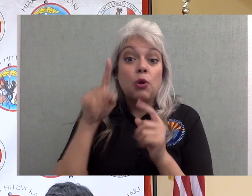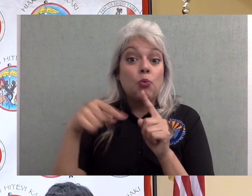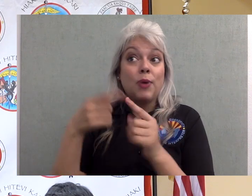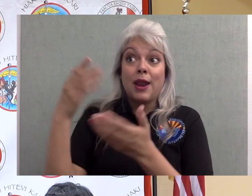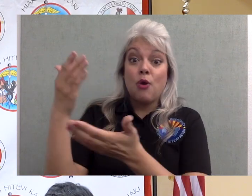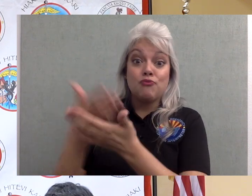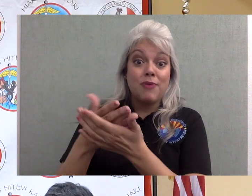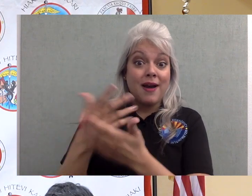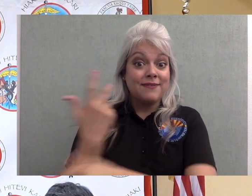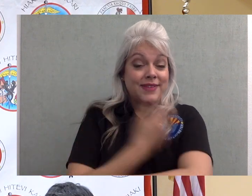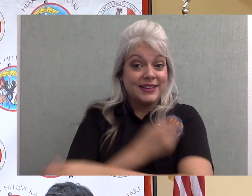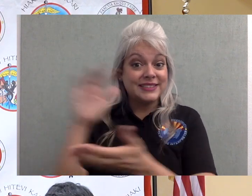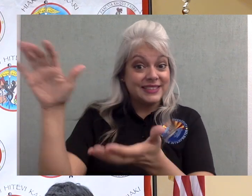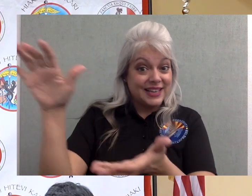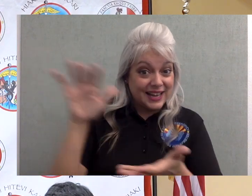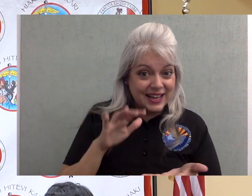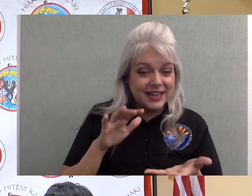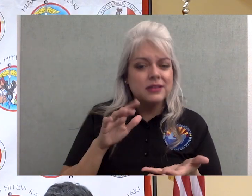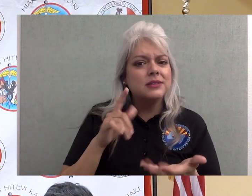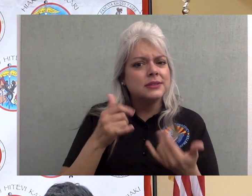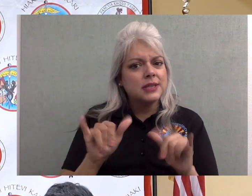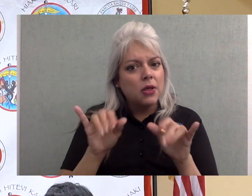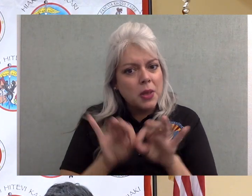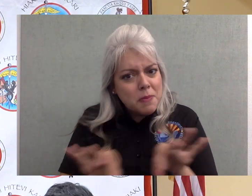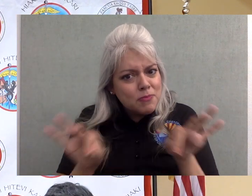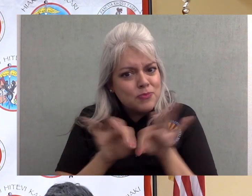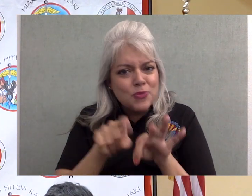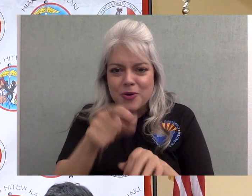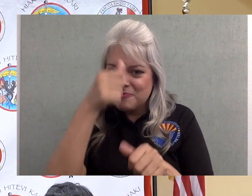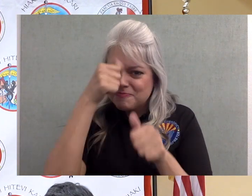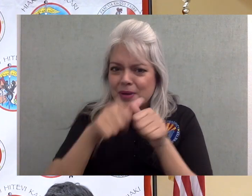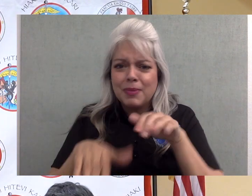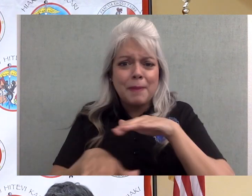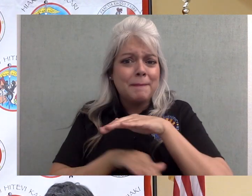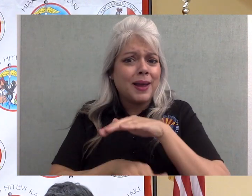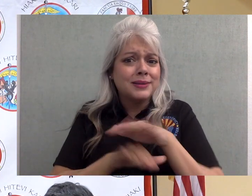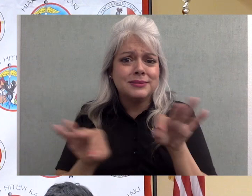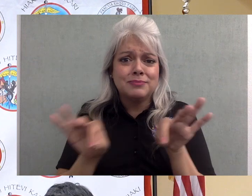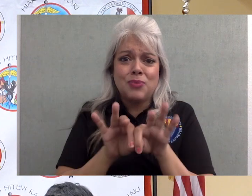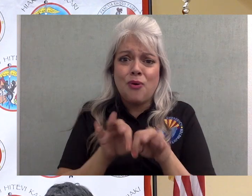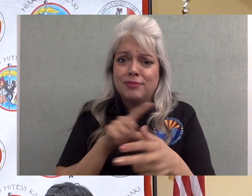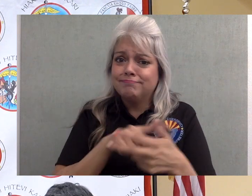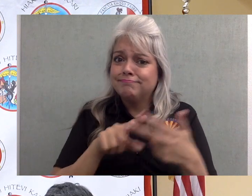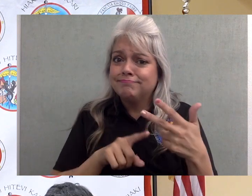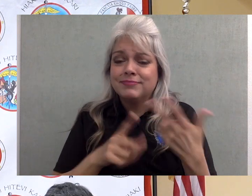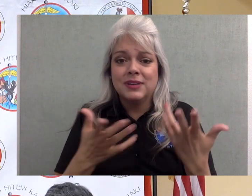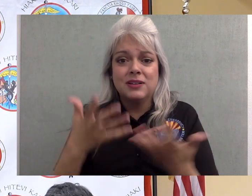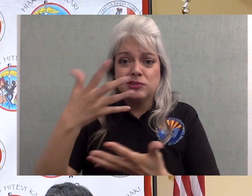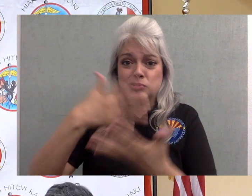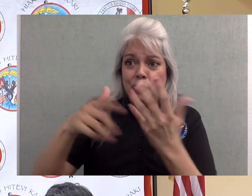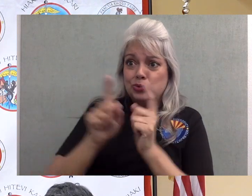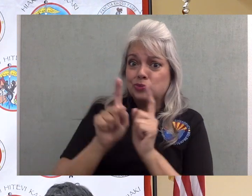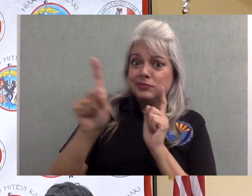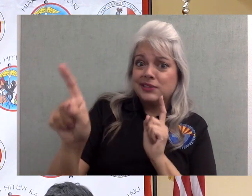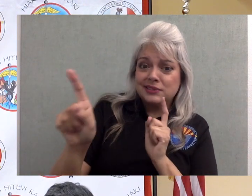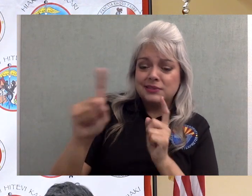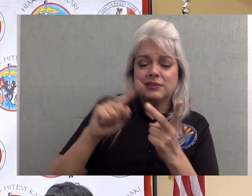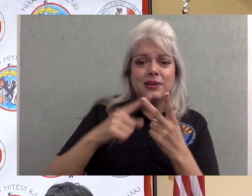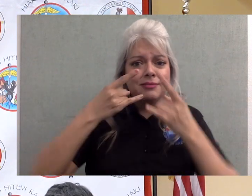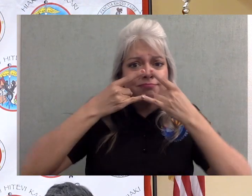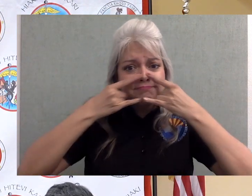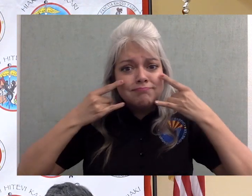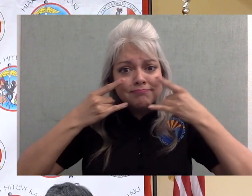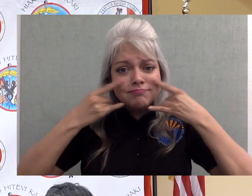going to be very important for everybody to, remember the basics. Keep your social distancing, wear your mask at all